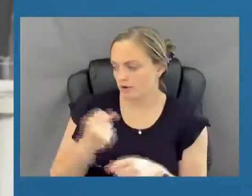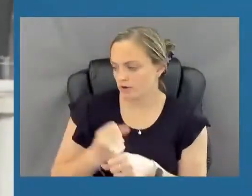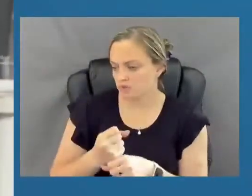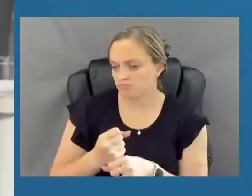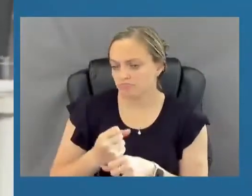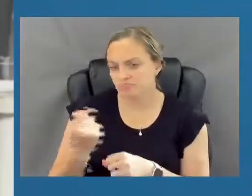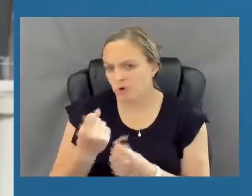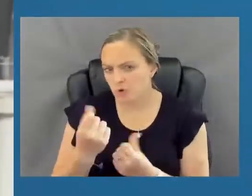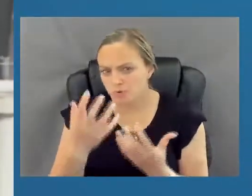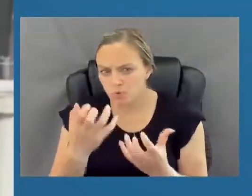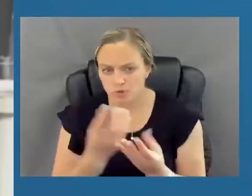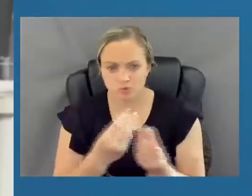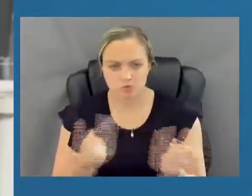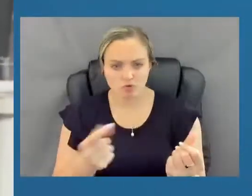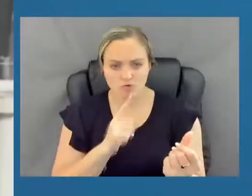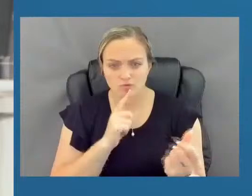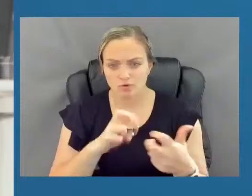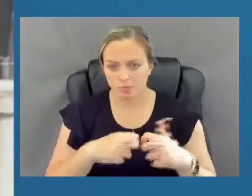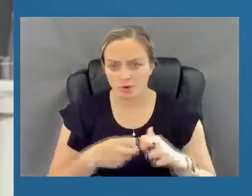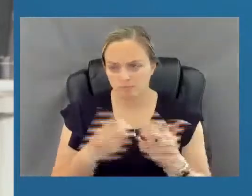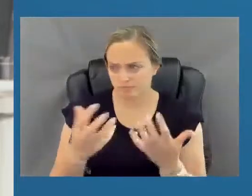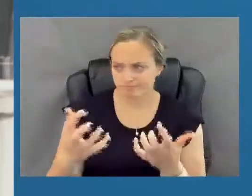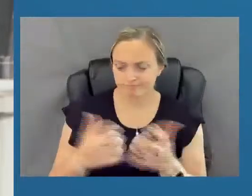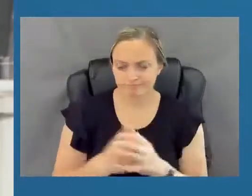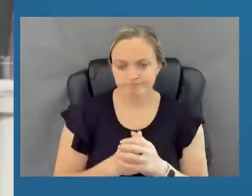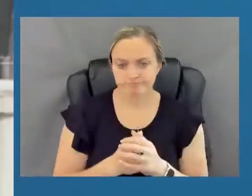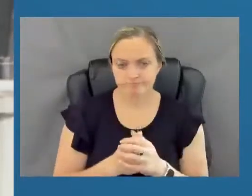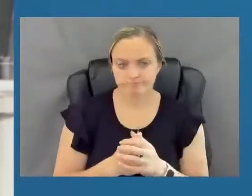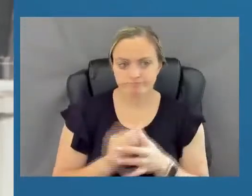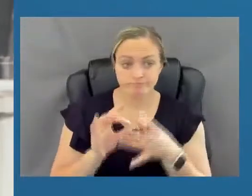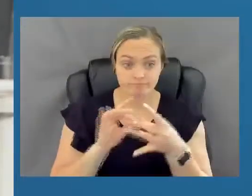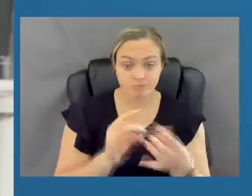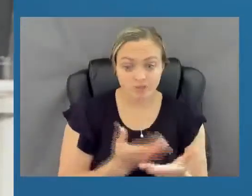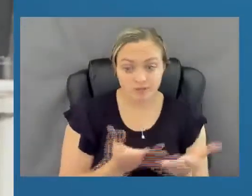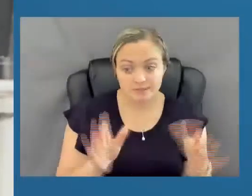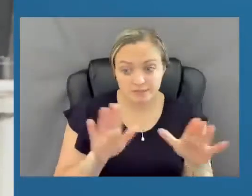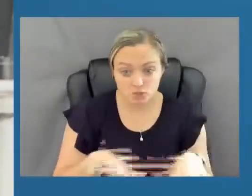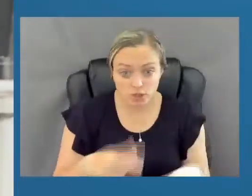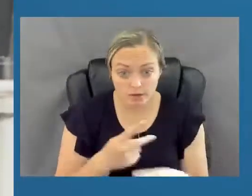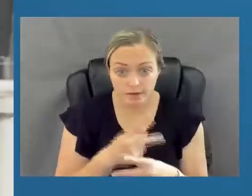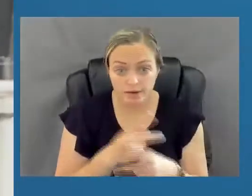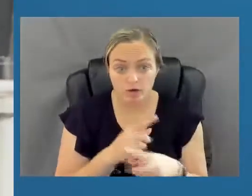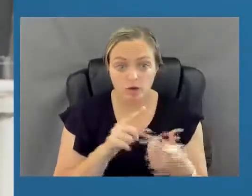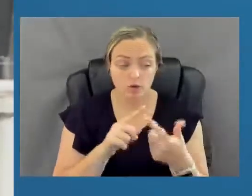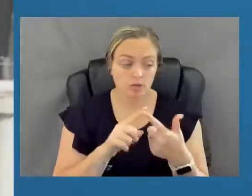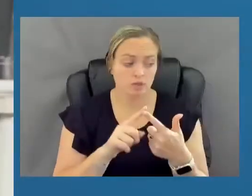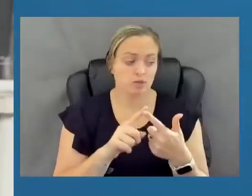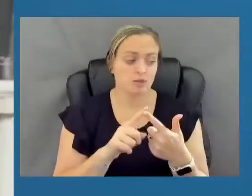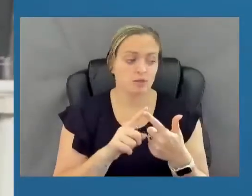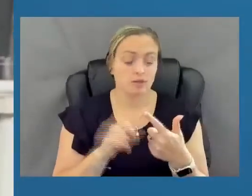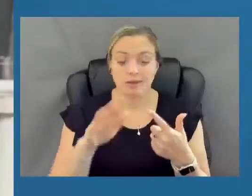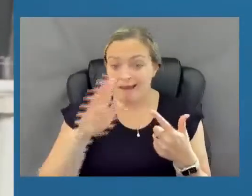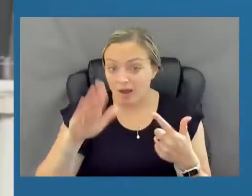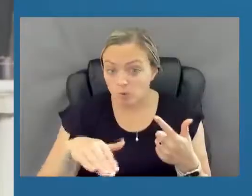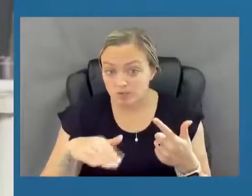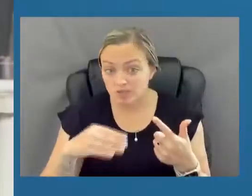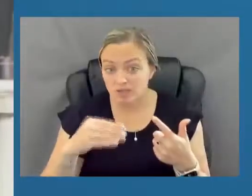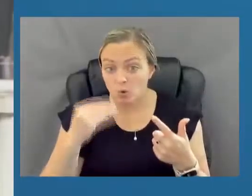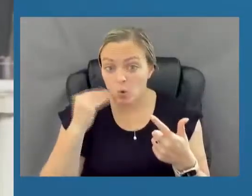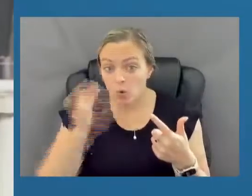in solving real problems related to things like child care, related to things like housing and